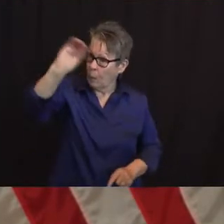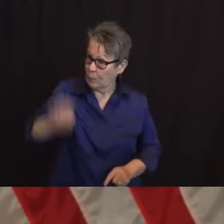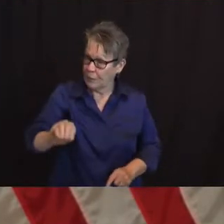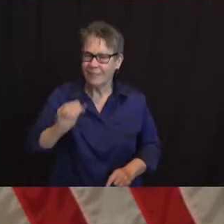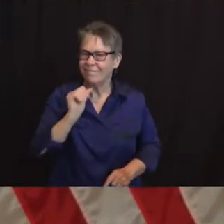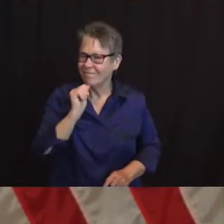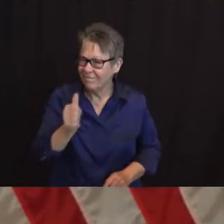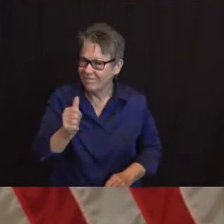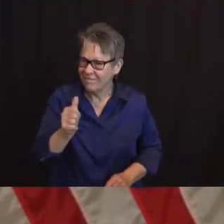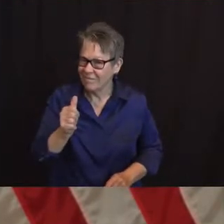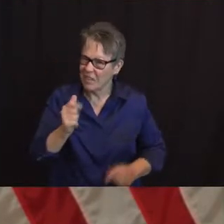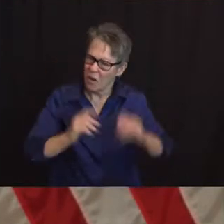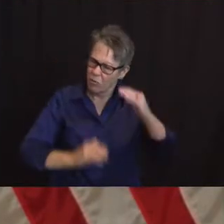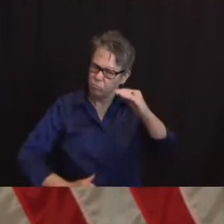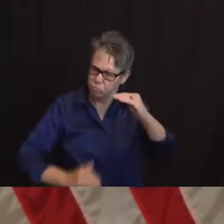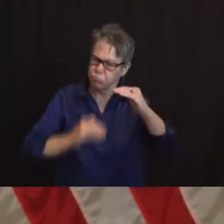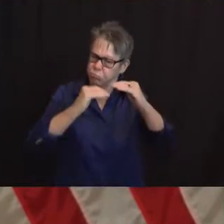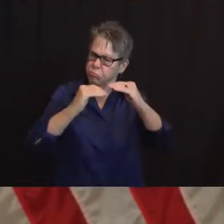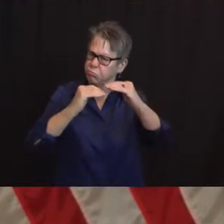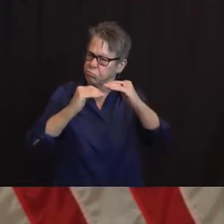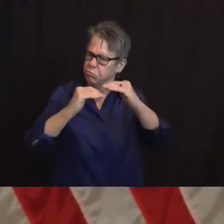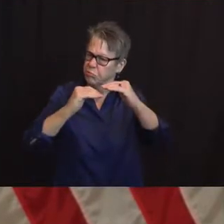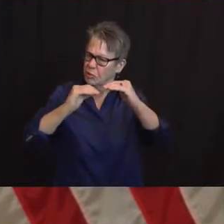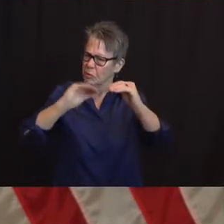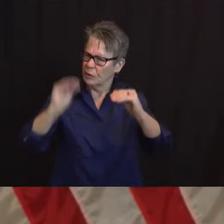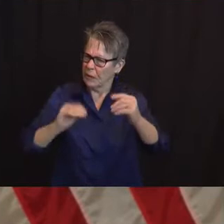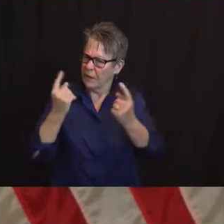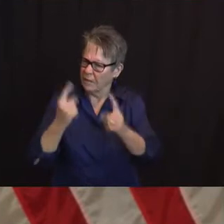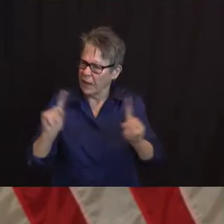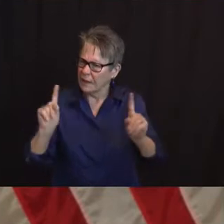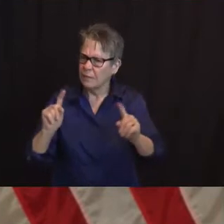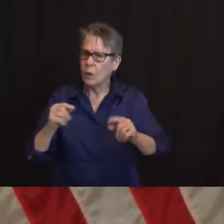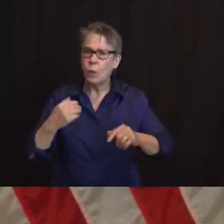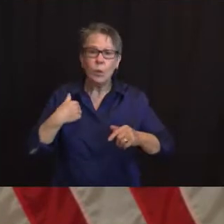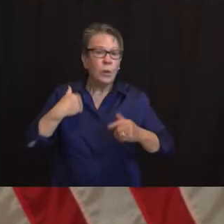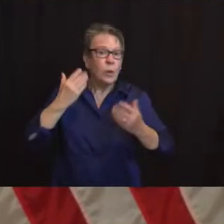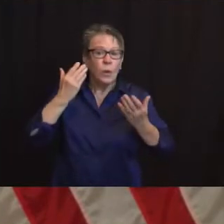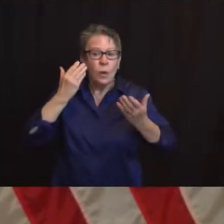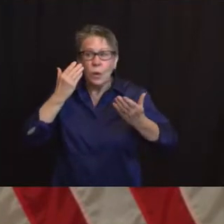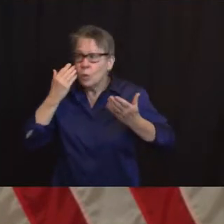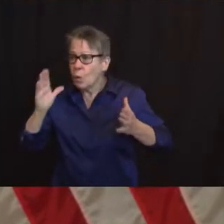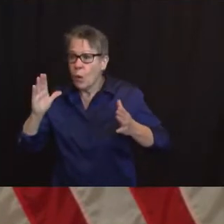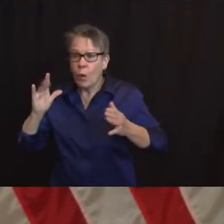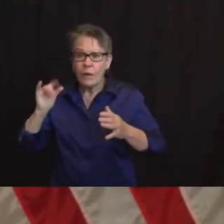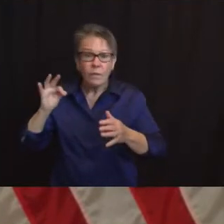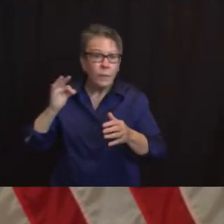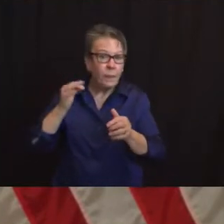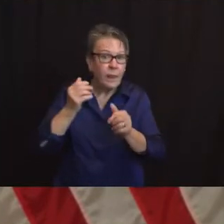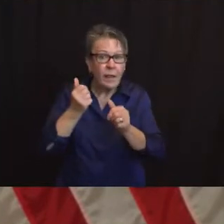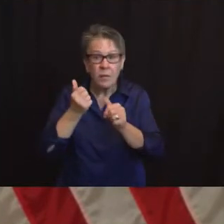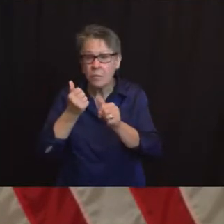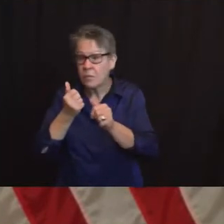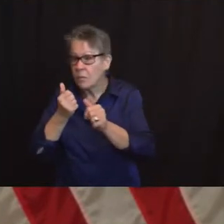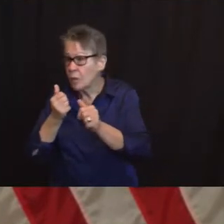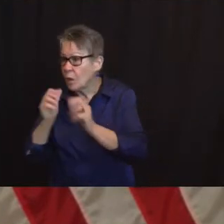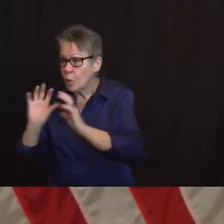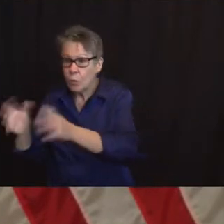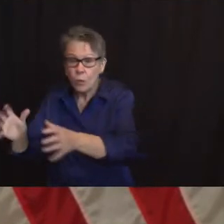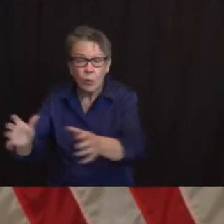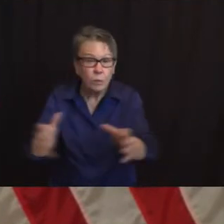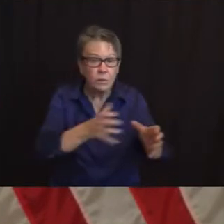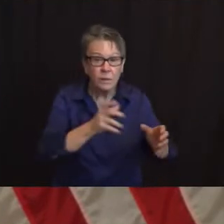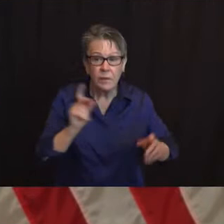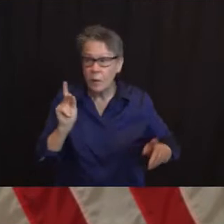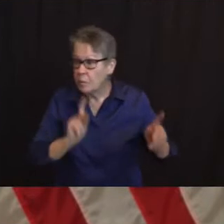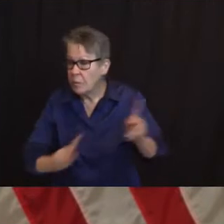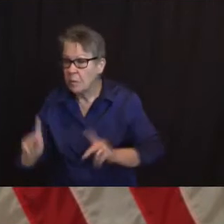had mentioned is that, we simply don't know about every single population. For example, how well does the vaccine protect